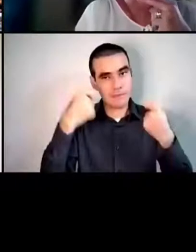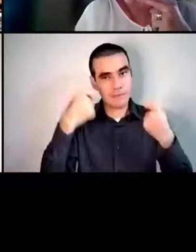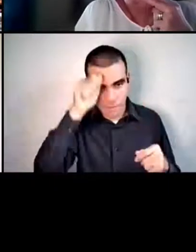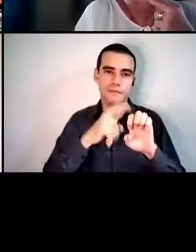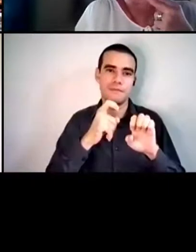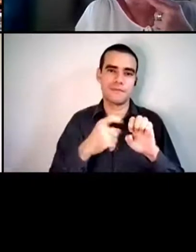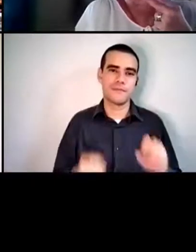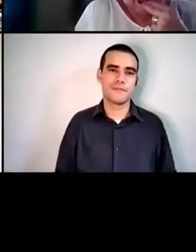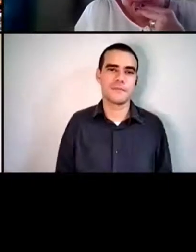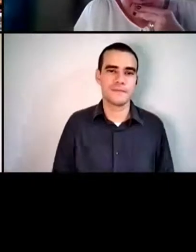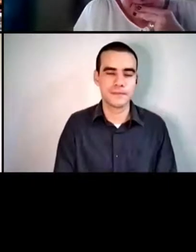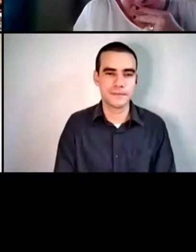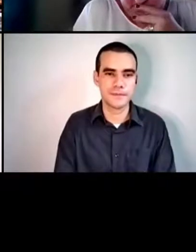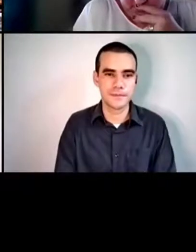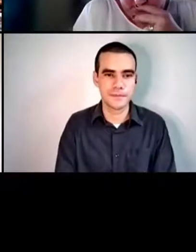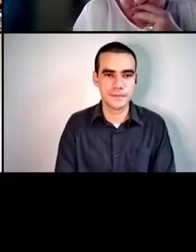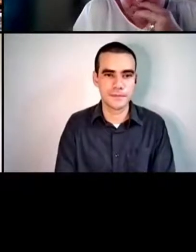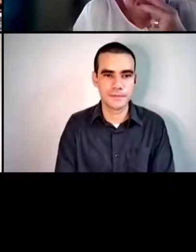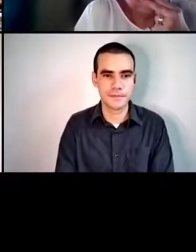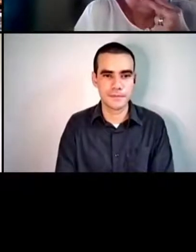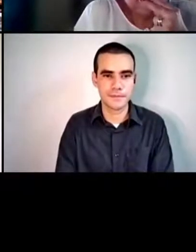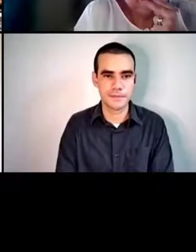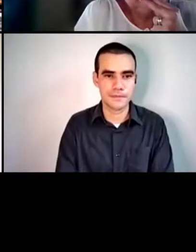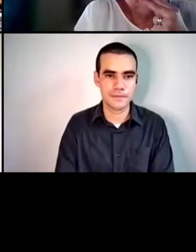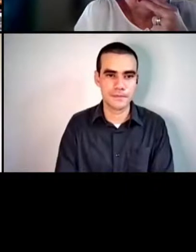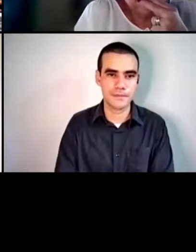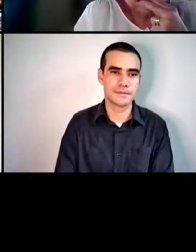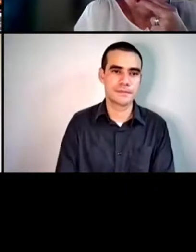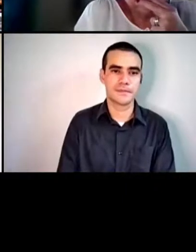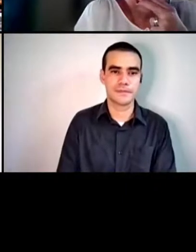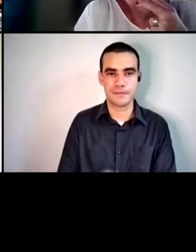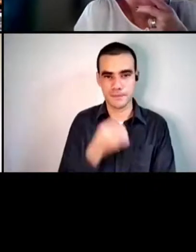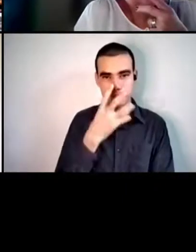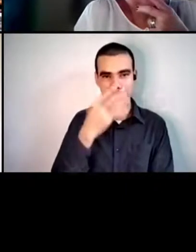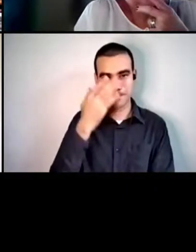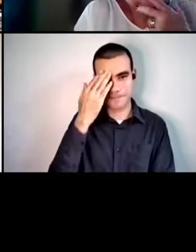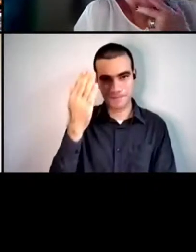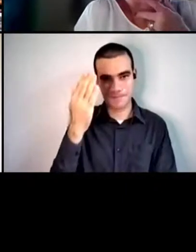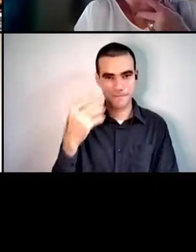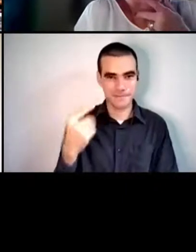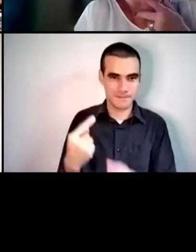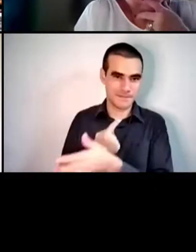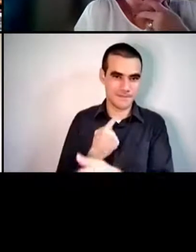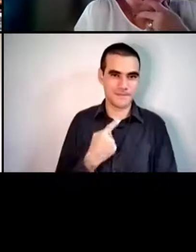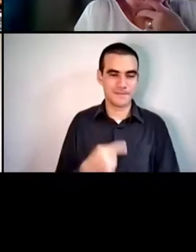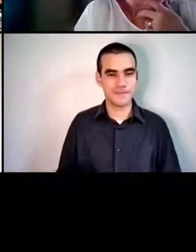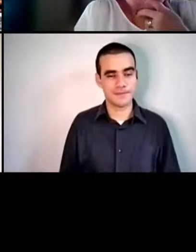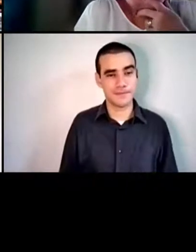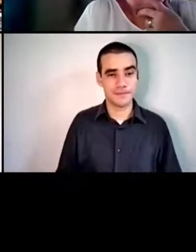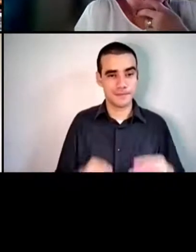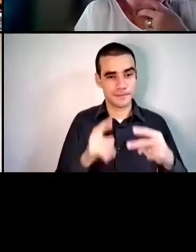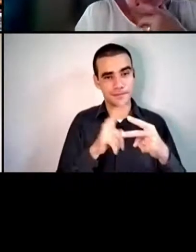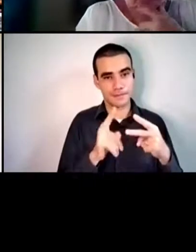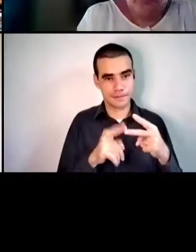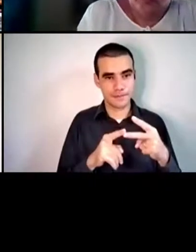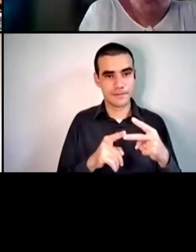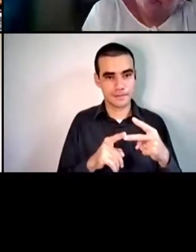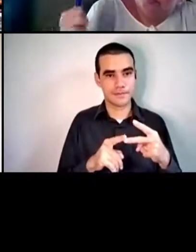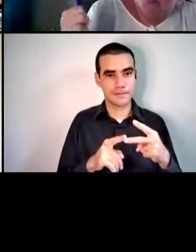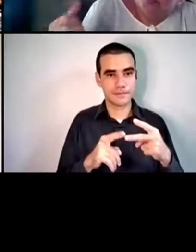Amazon? It's a wonderful question. Thank you, Maria Olivia. Well, two things here.